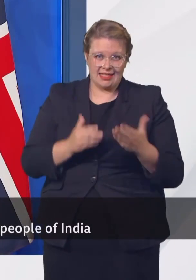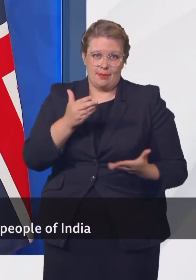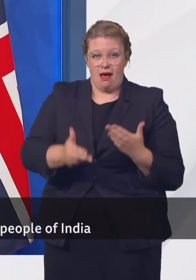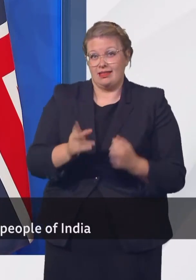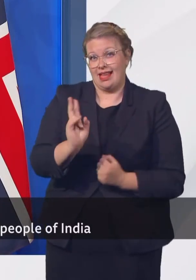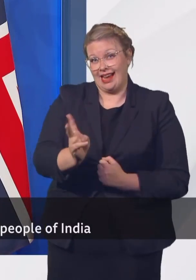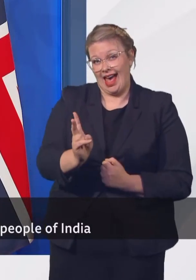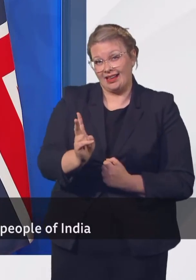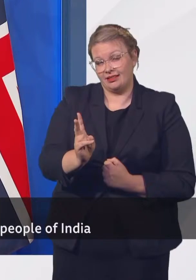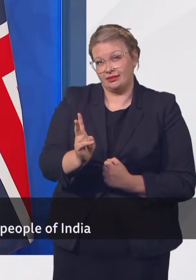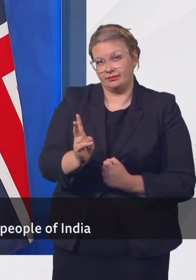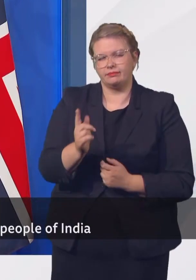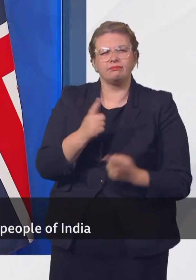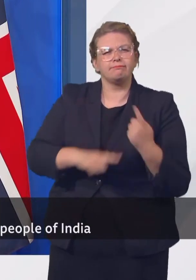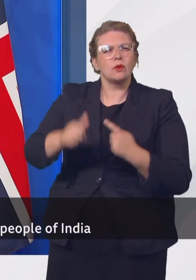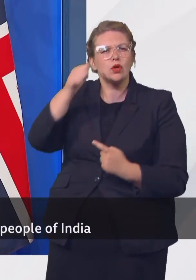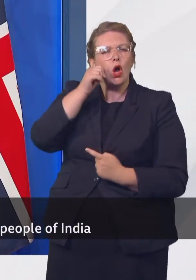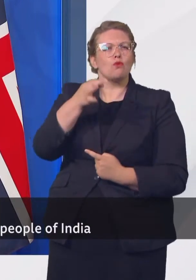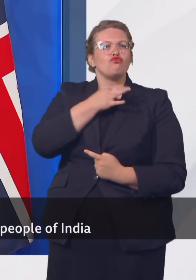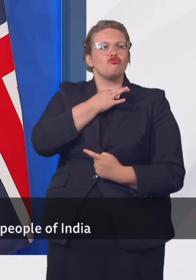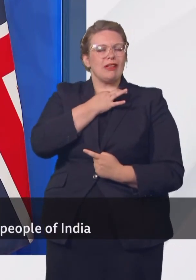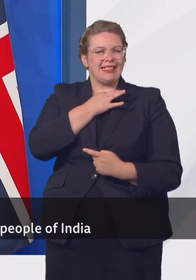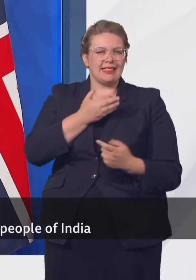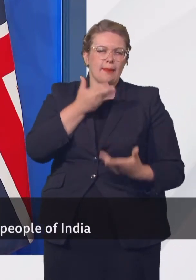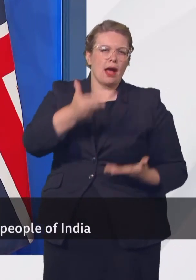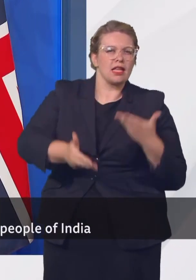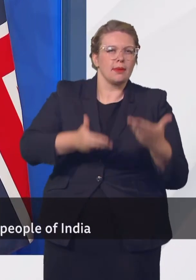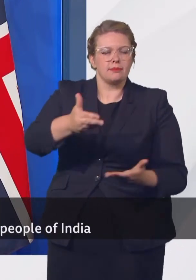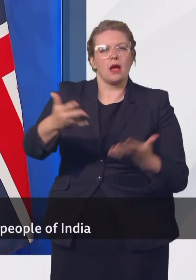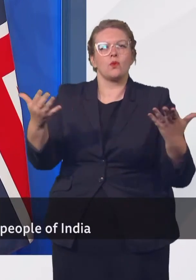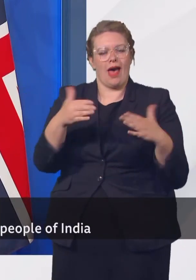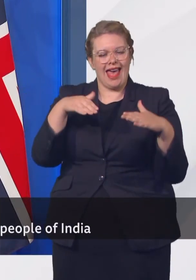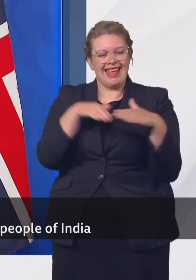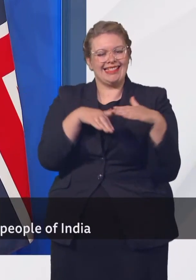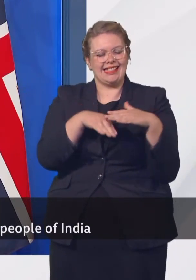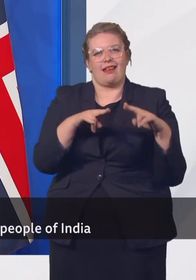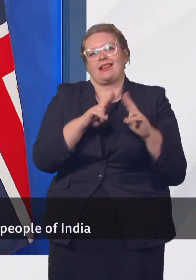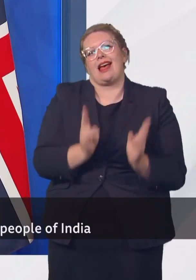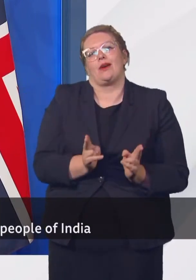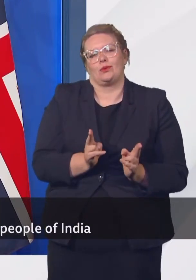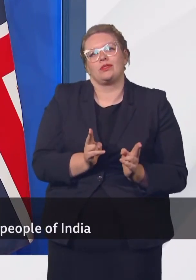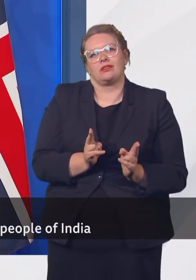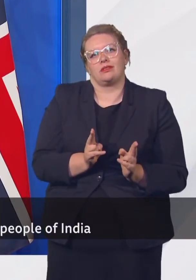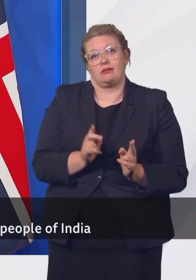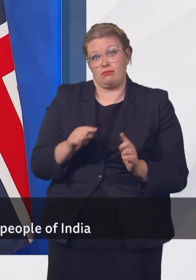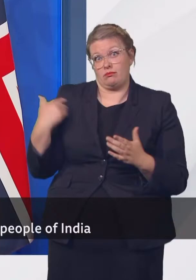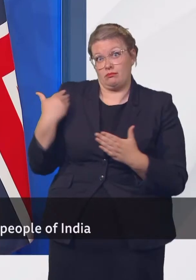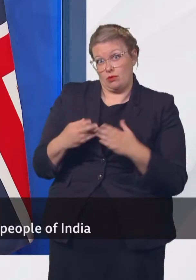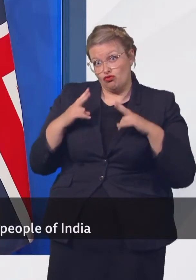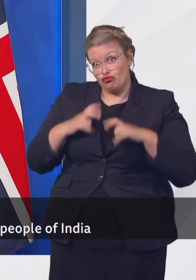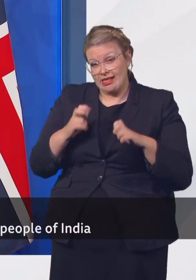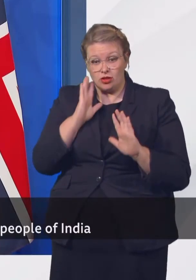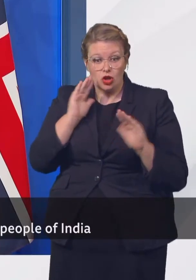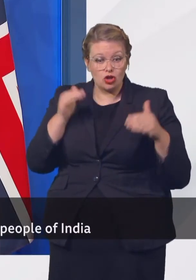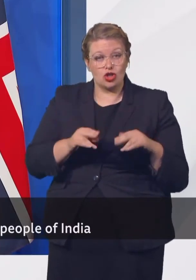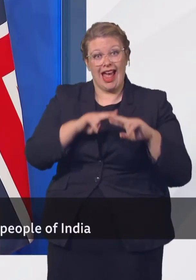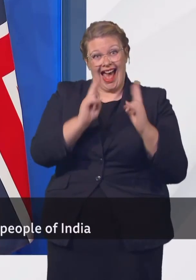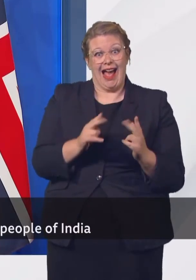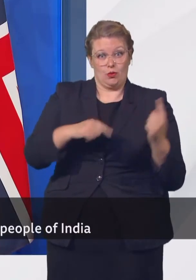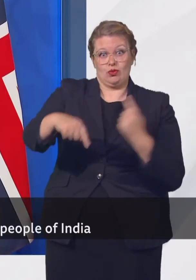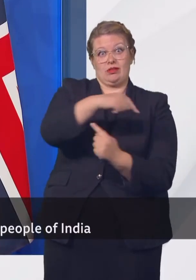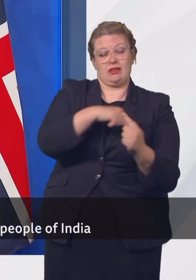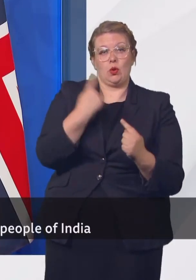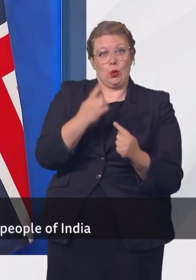highest risk of transmission, so these results are really encouraging in terms of the impact of the vaccine on